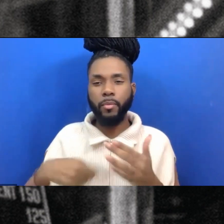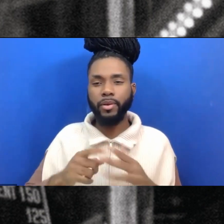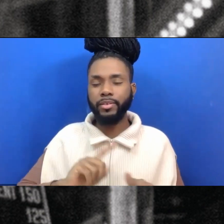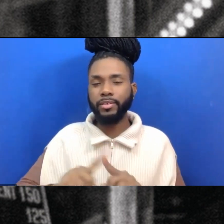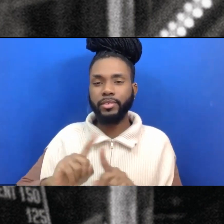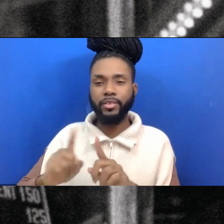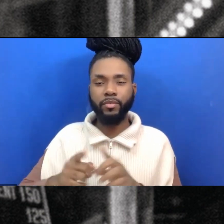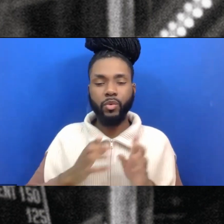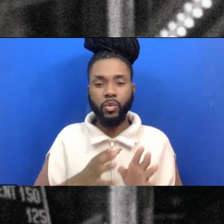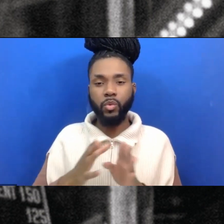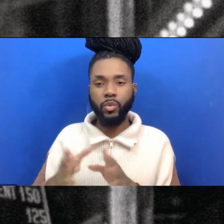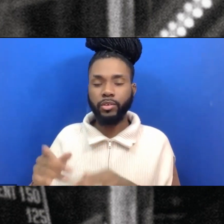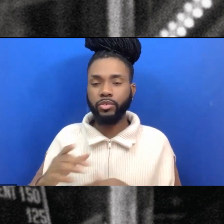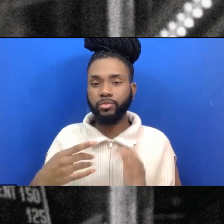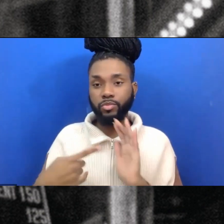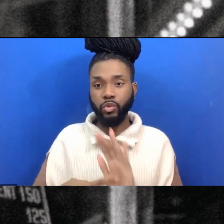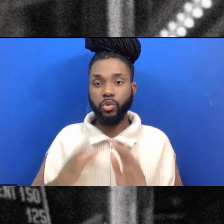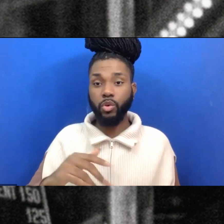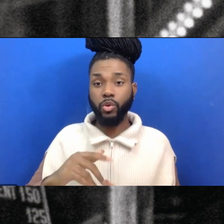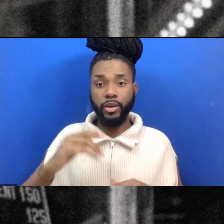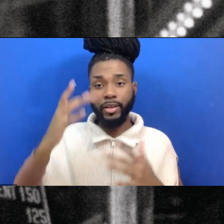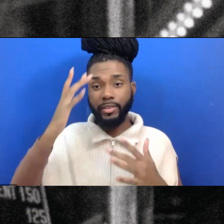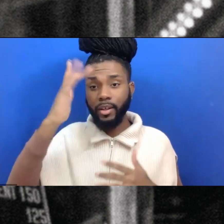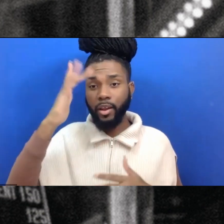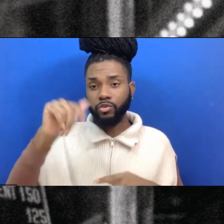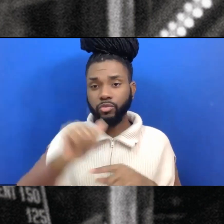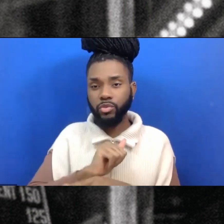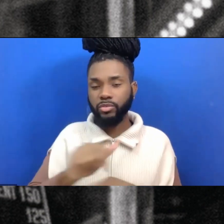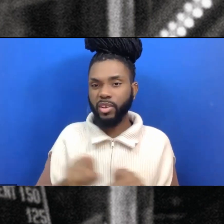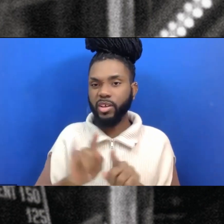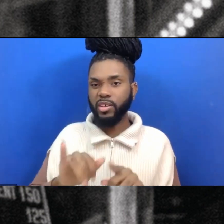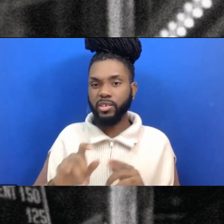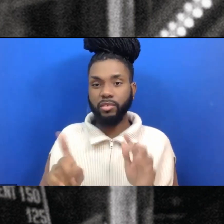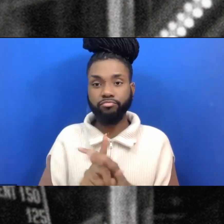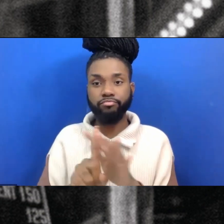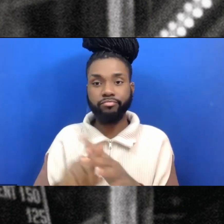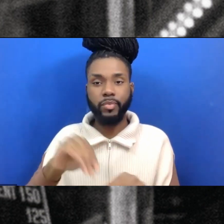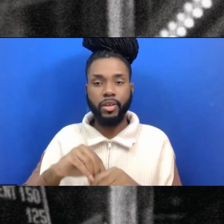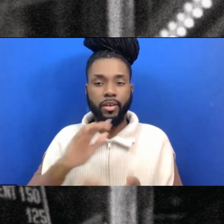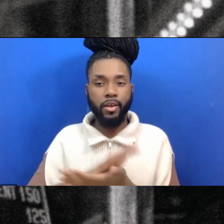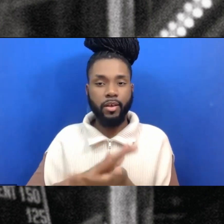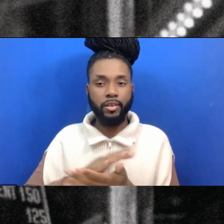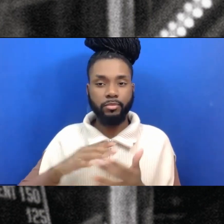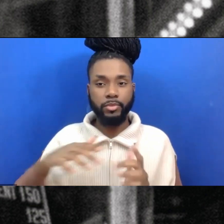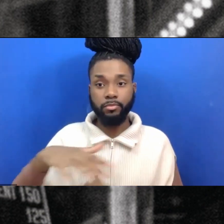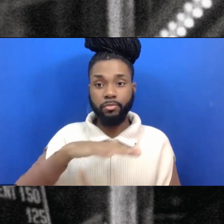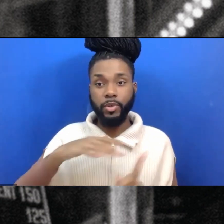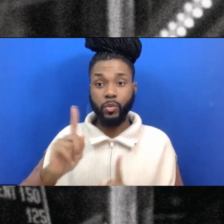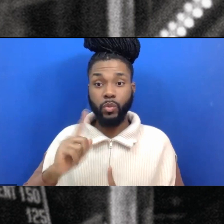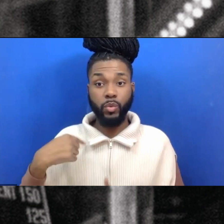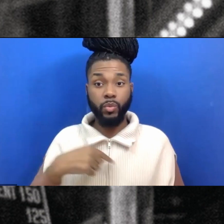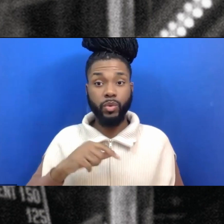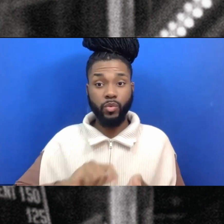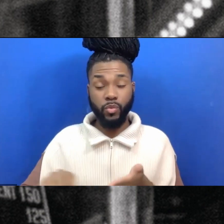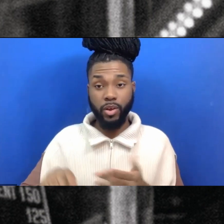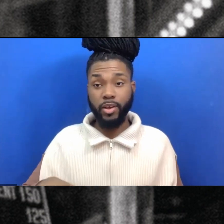creative and intellectual practice as it unfolds in the racialized academic spaces where we write, make,